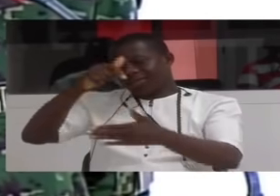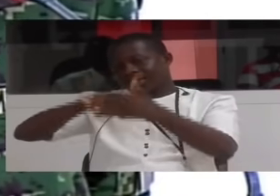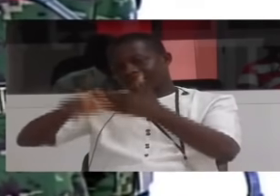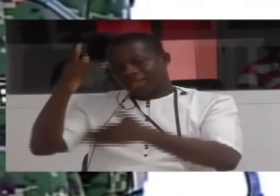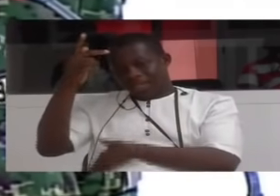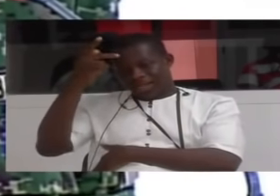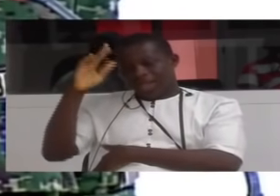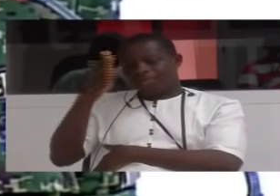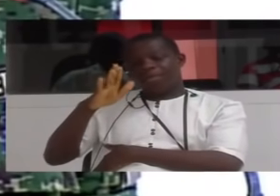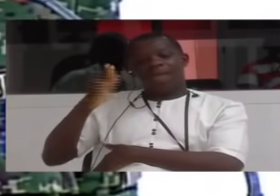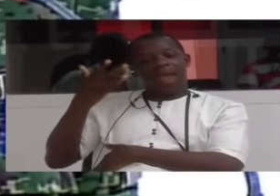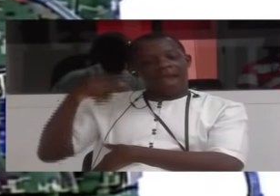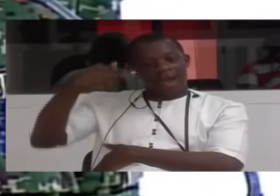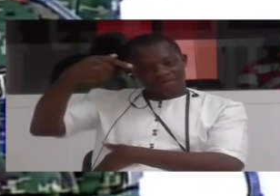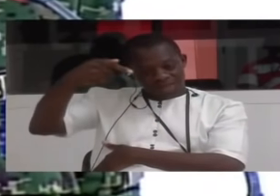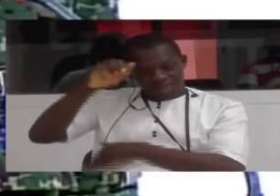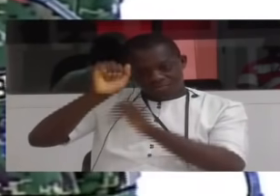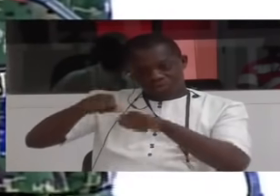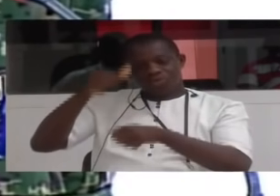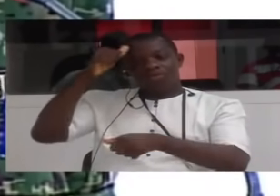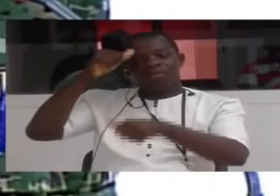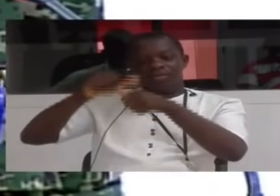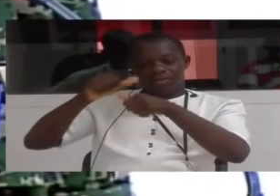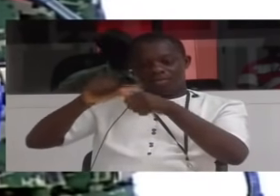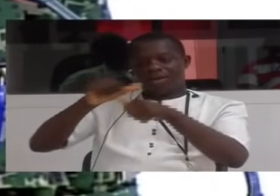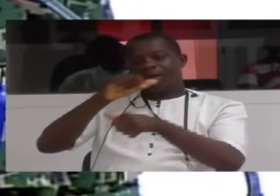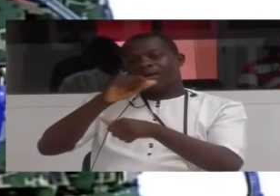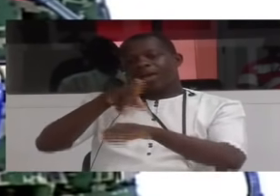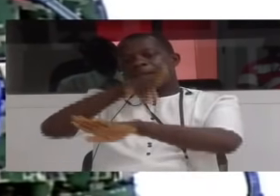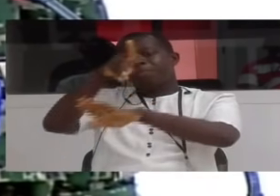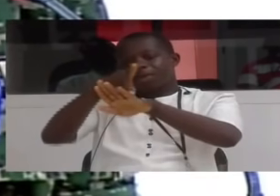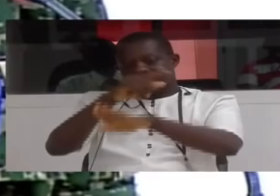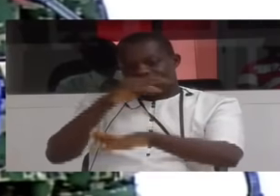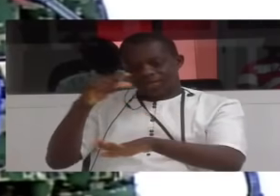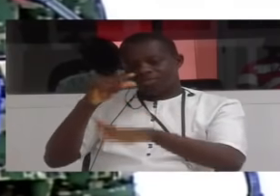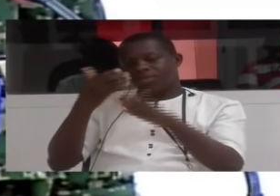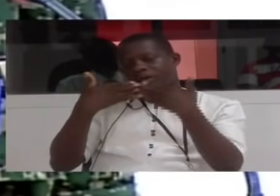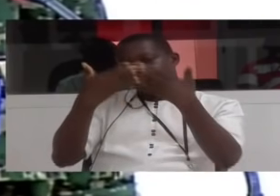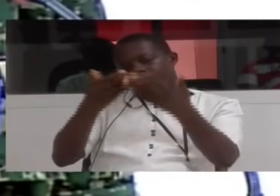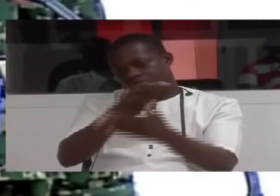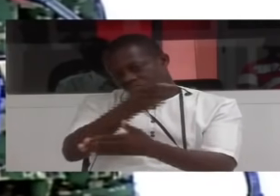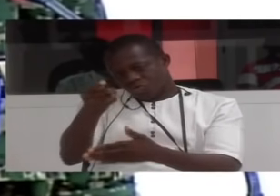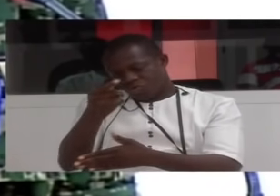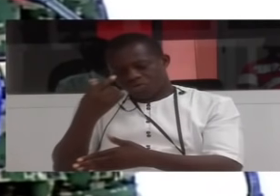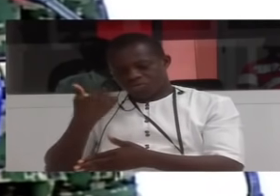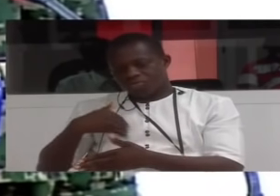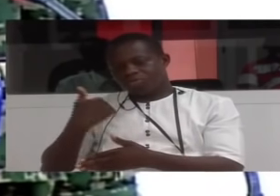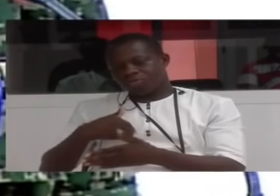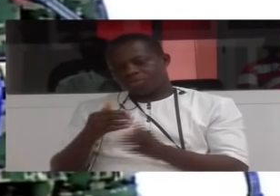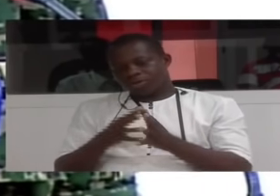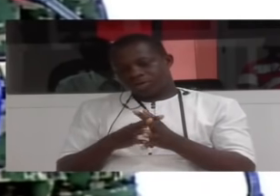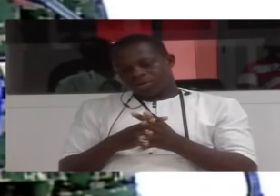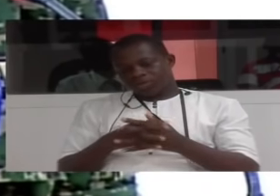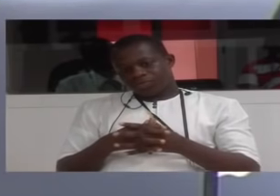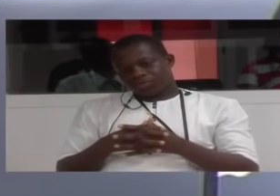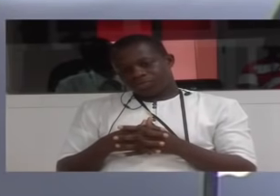fatalé ko place bi ma wax len. It's in Fonye, at a place where the Iranians were training Gambian soldiers while